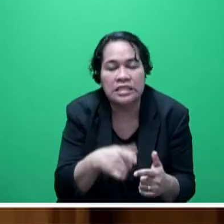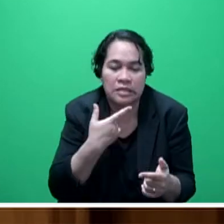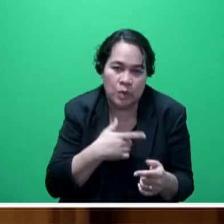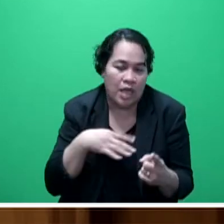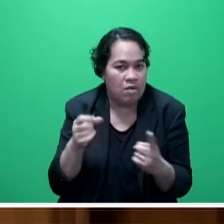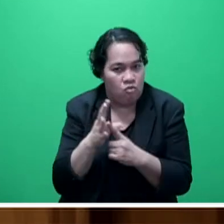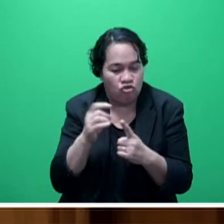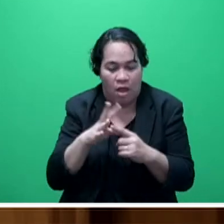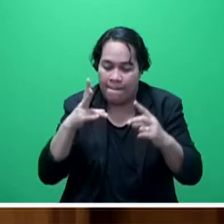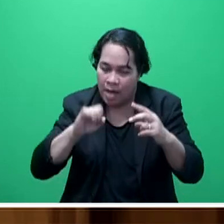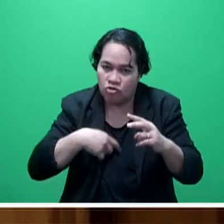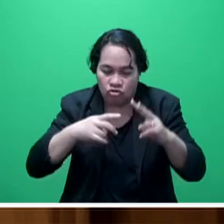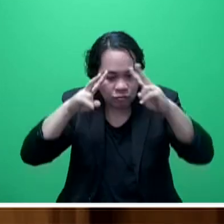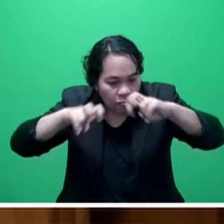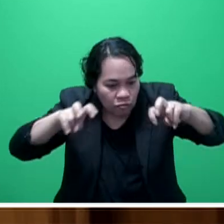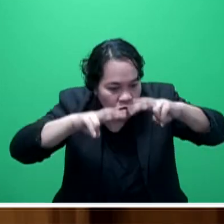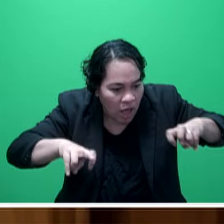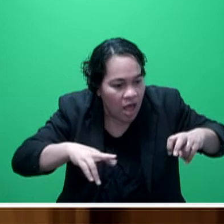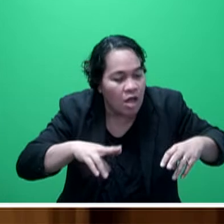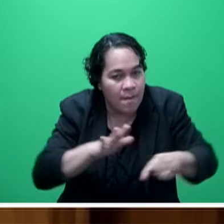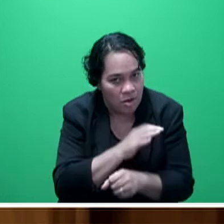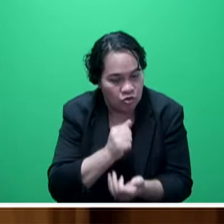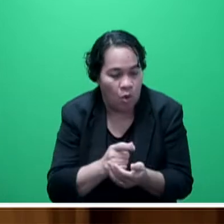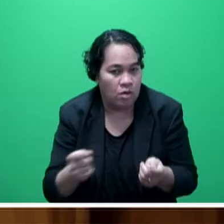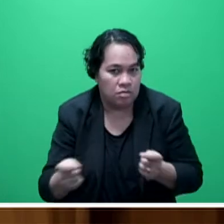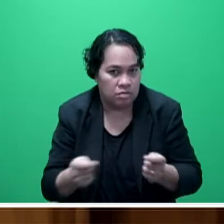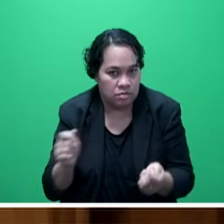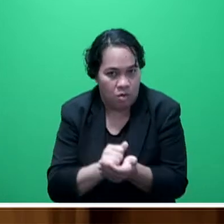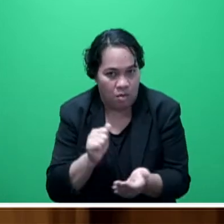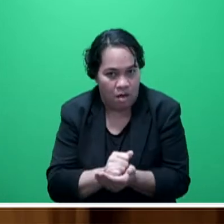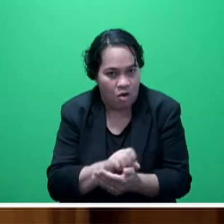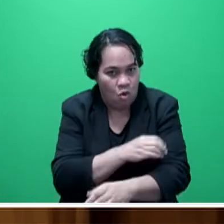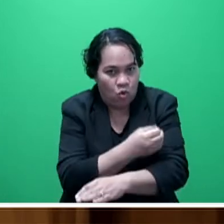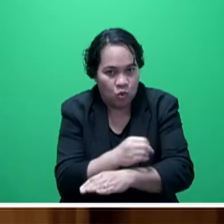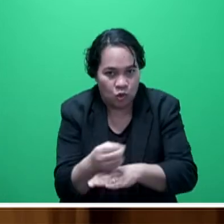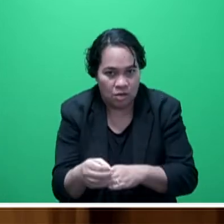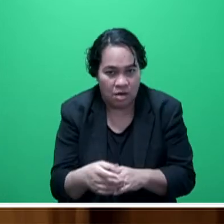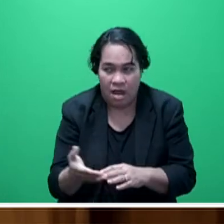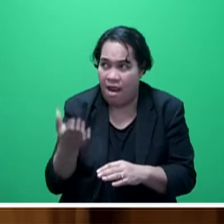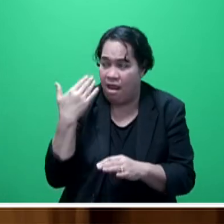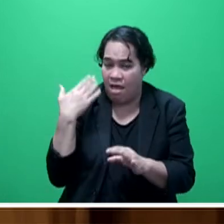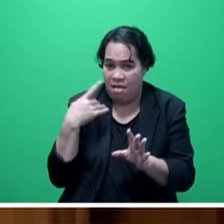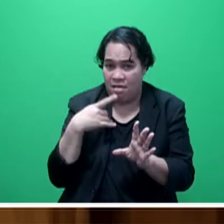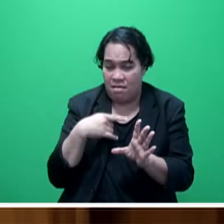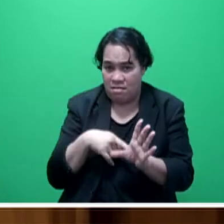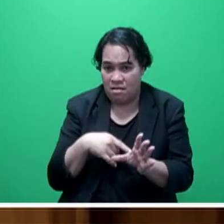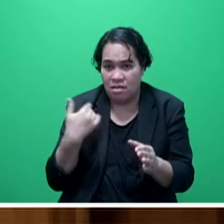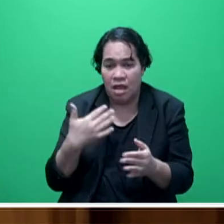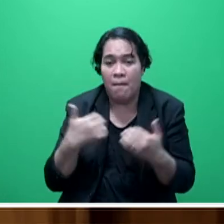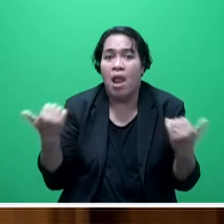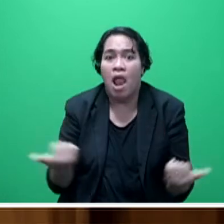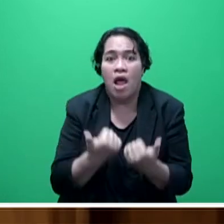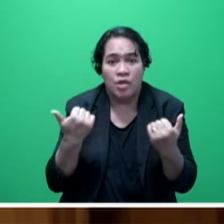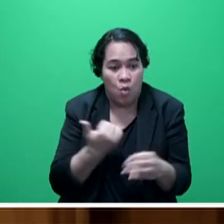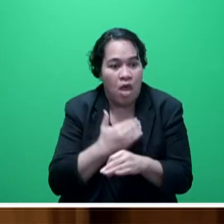research for our ocean governance. Over the past year, there have been substantial work done